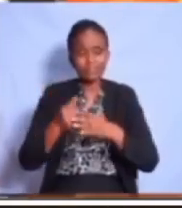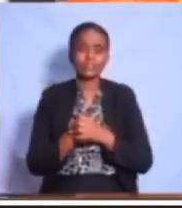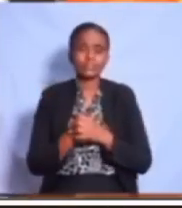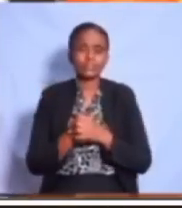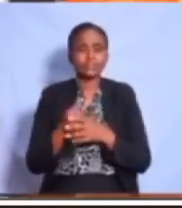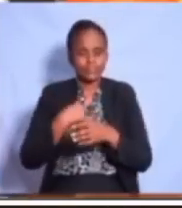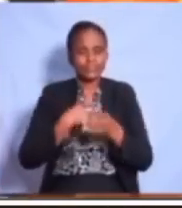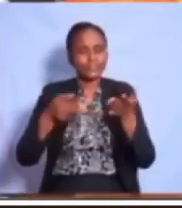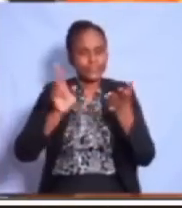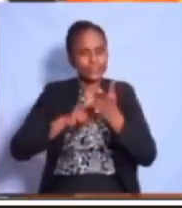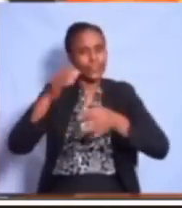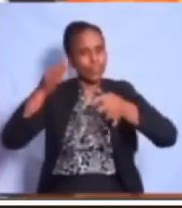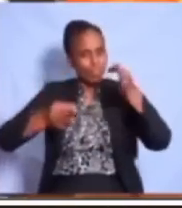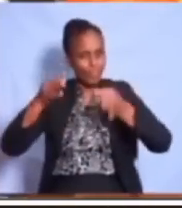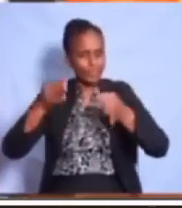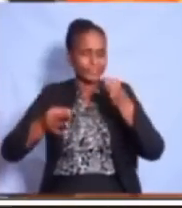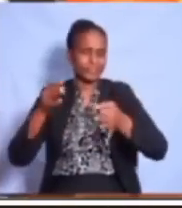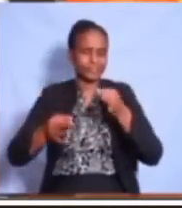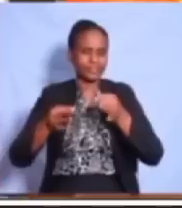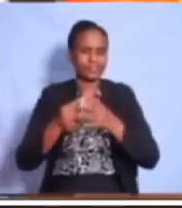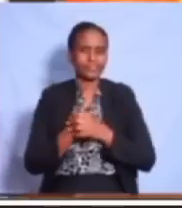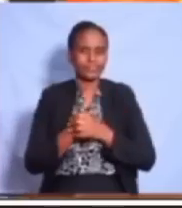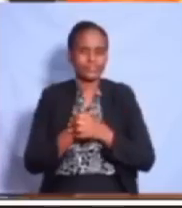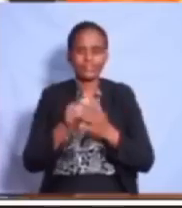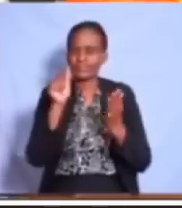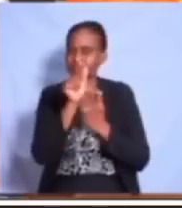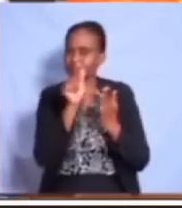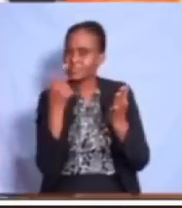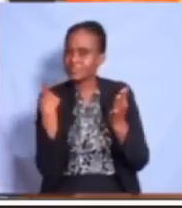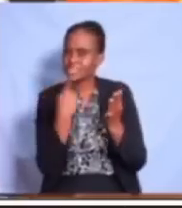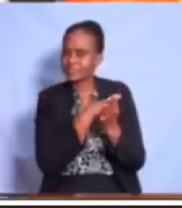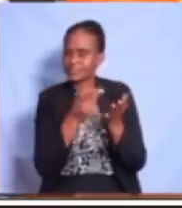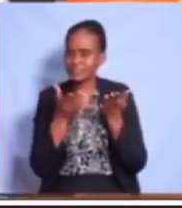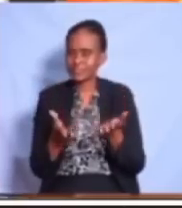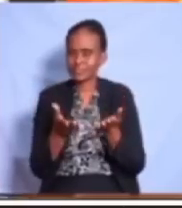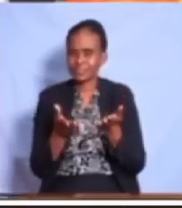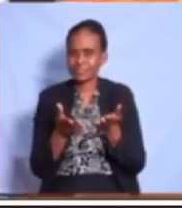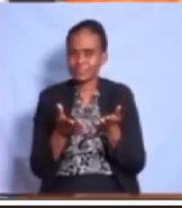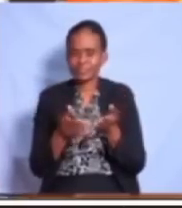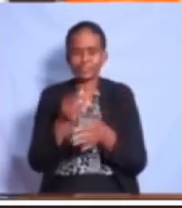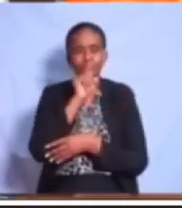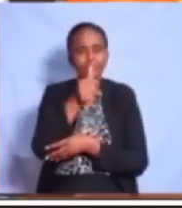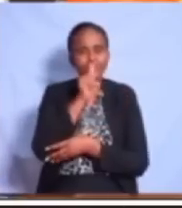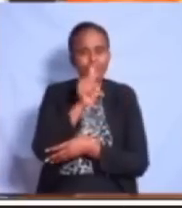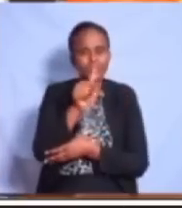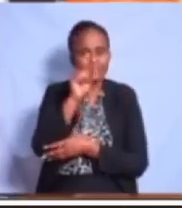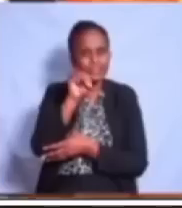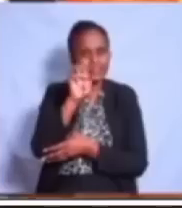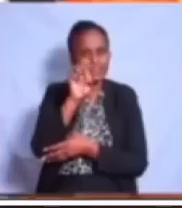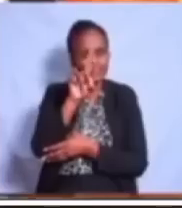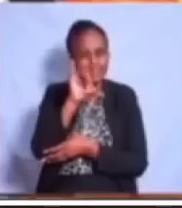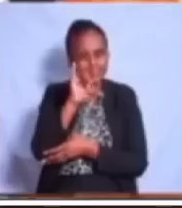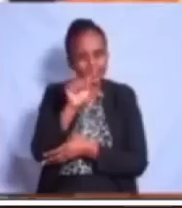I repeat, the judiciary, the legislature, the media, we